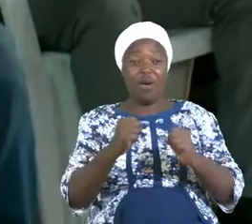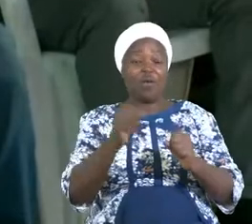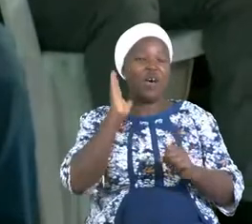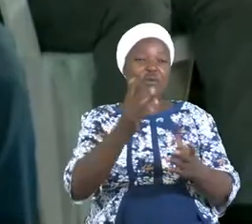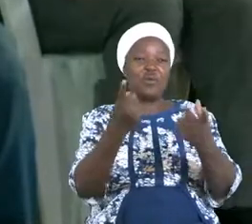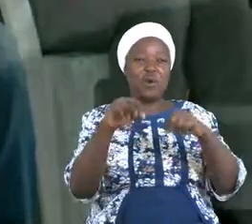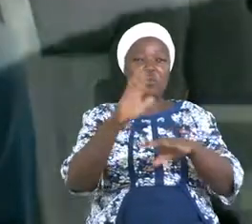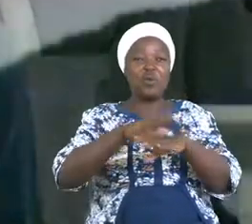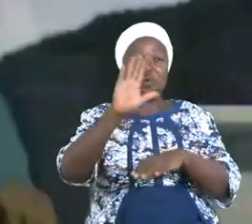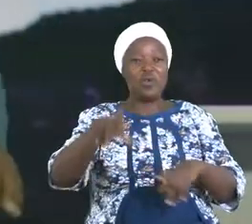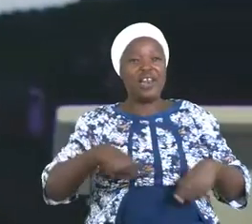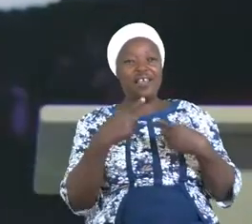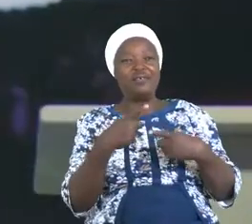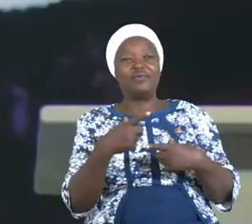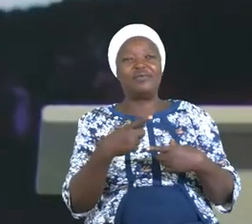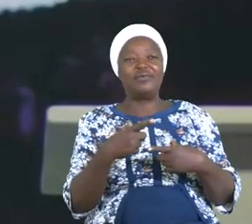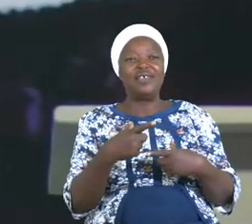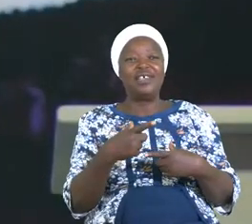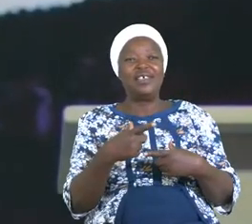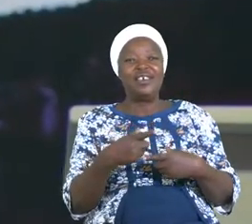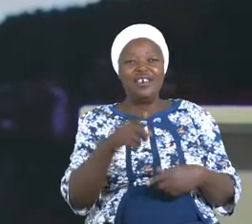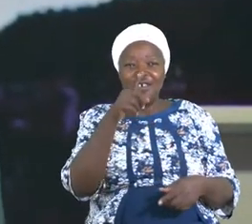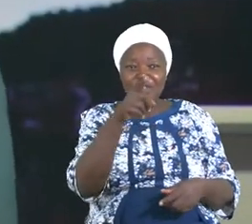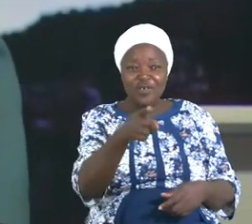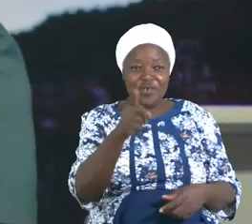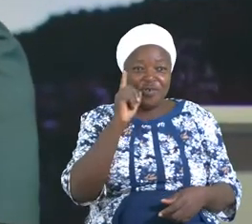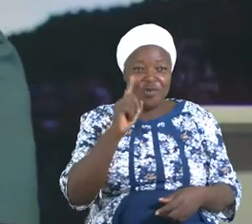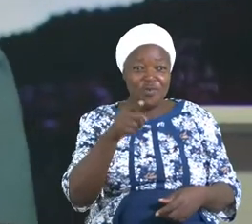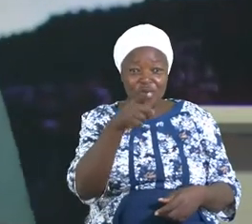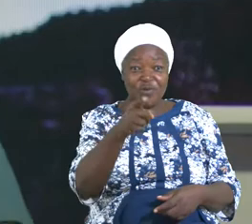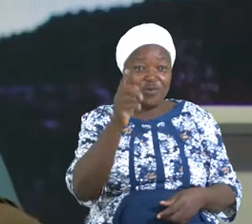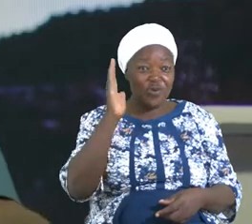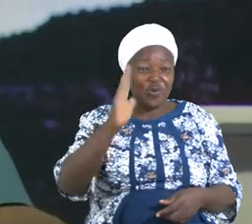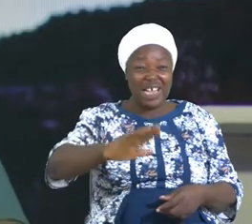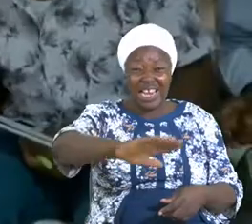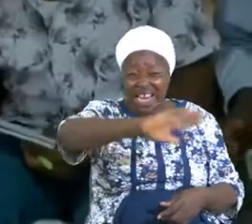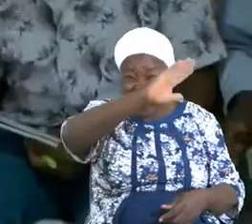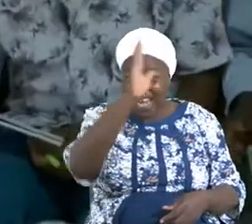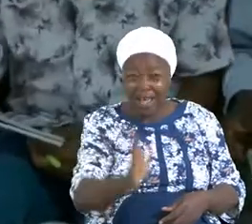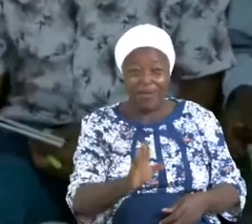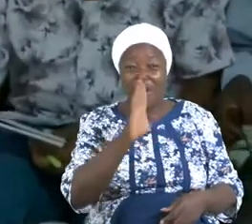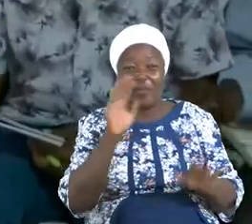upon your life. You will never be the same again.